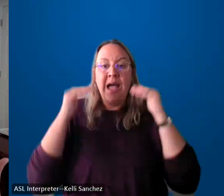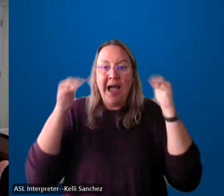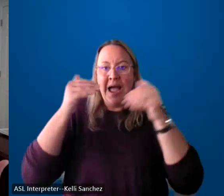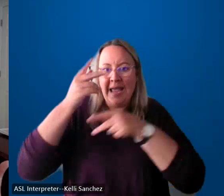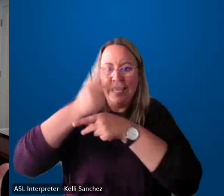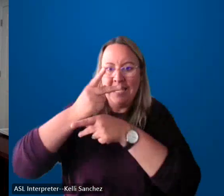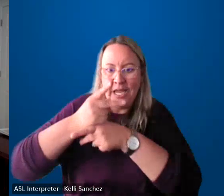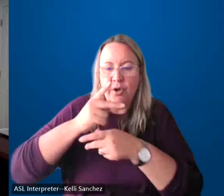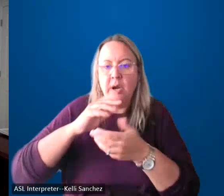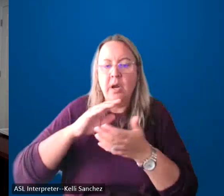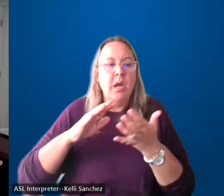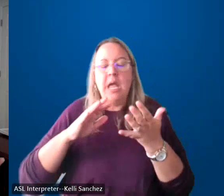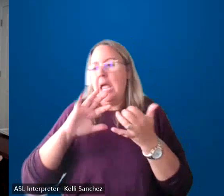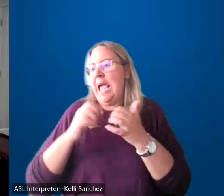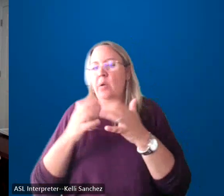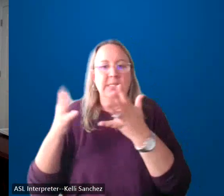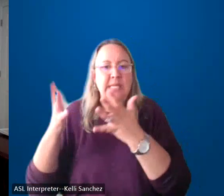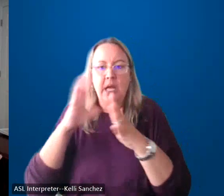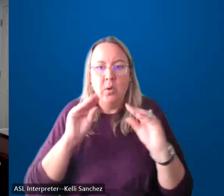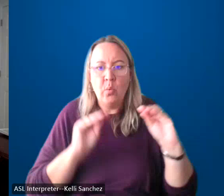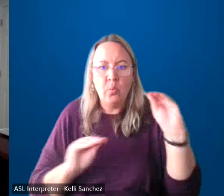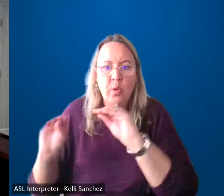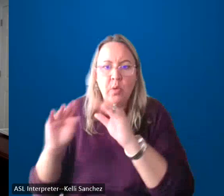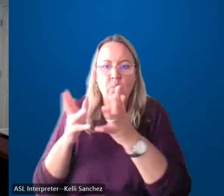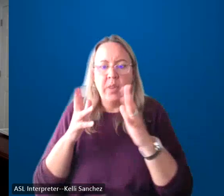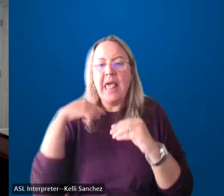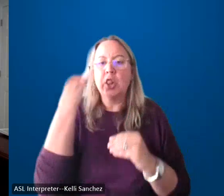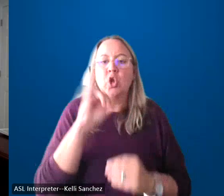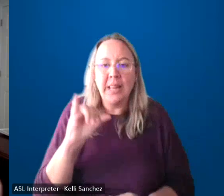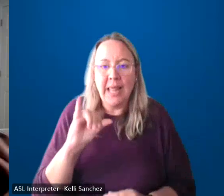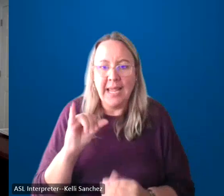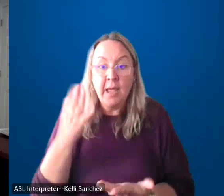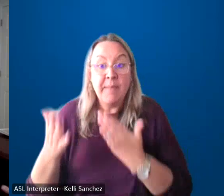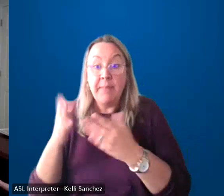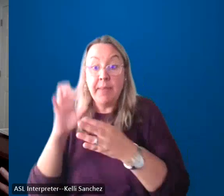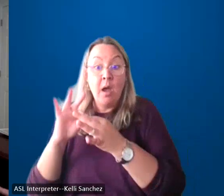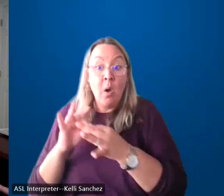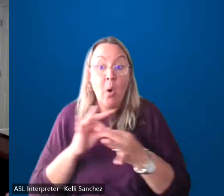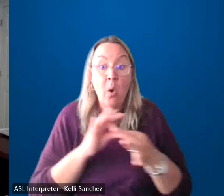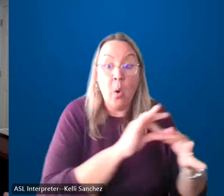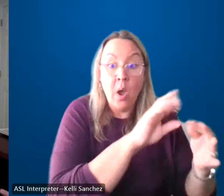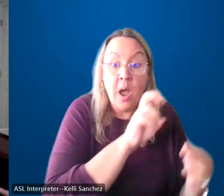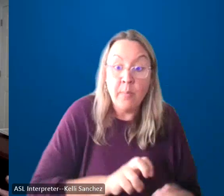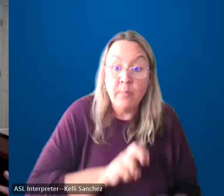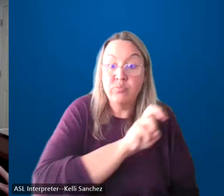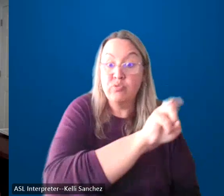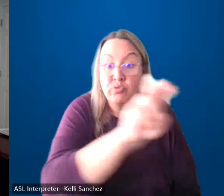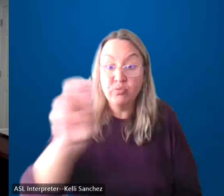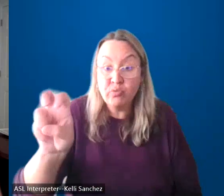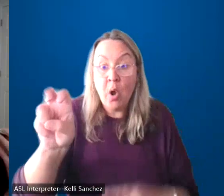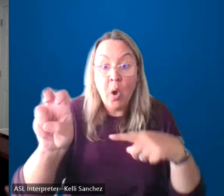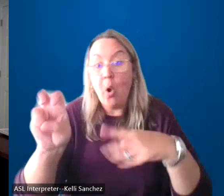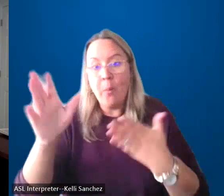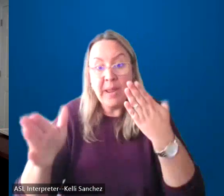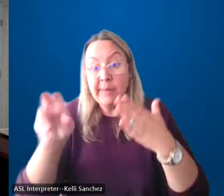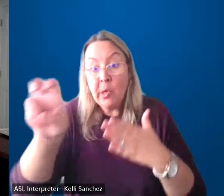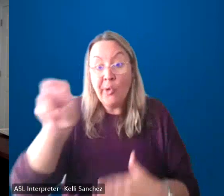into recovery housing, right? Like, so whatever path that looks like, right? Like that's the entire idea of the framework, is that it would then